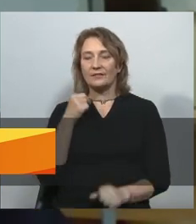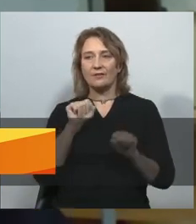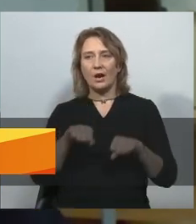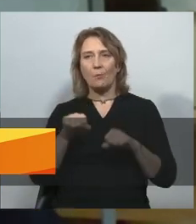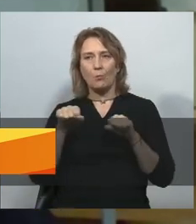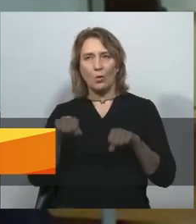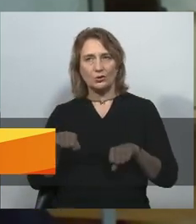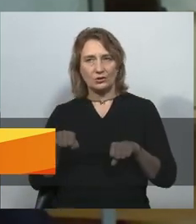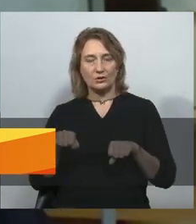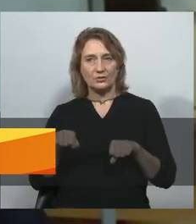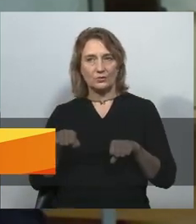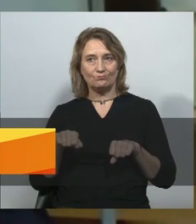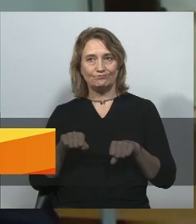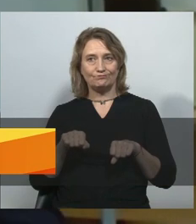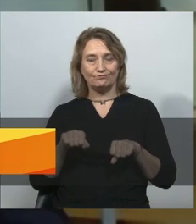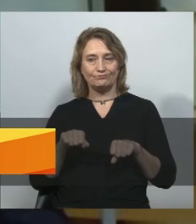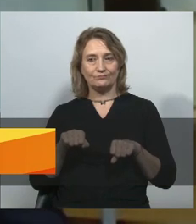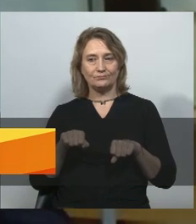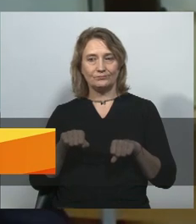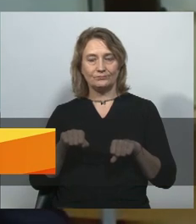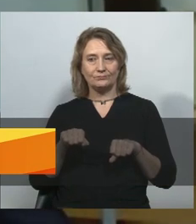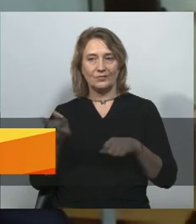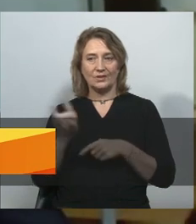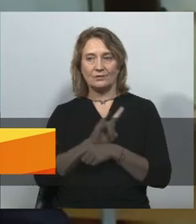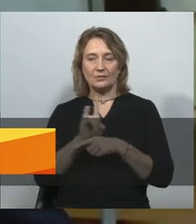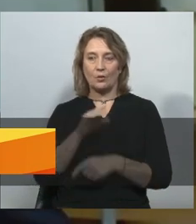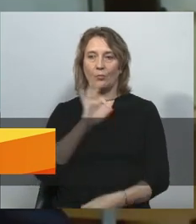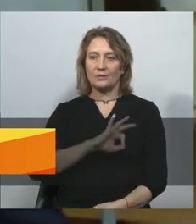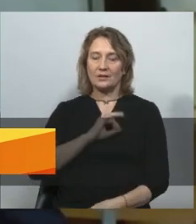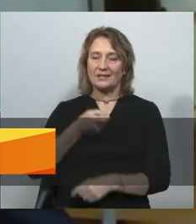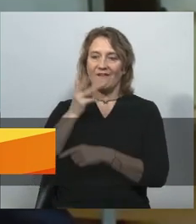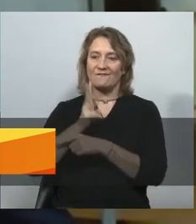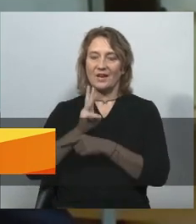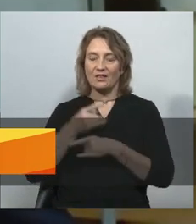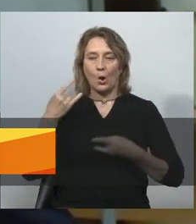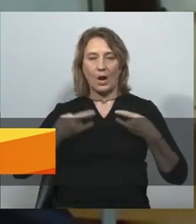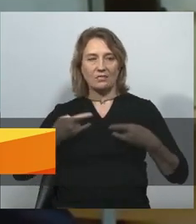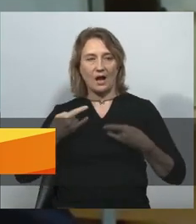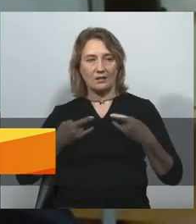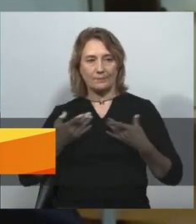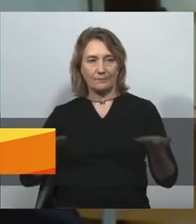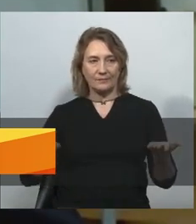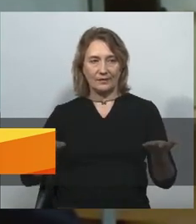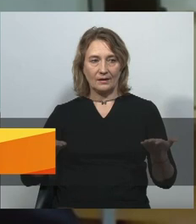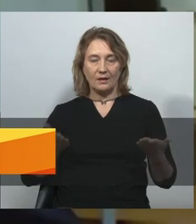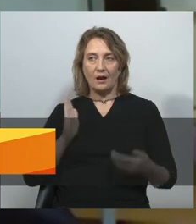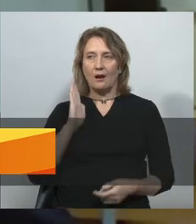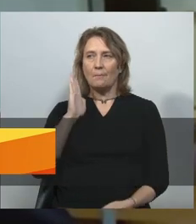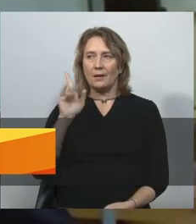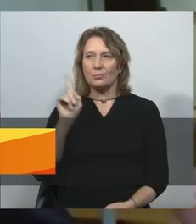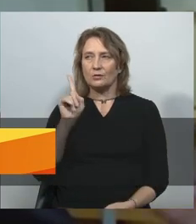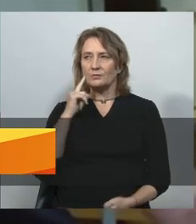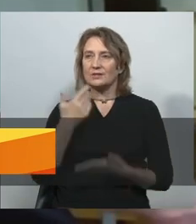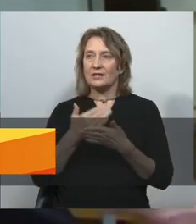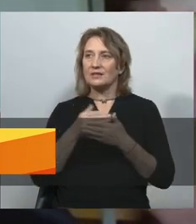about a case when disinformation gets to us through some video channel, then in